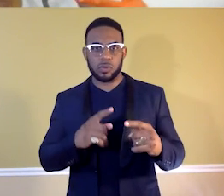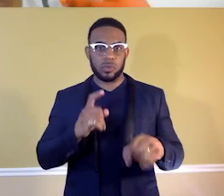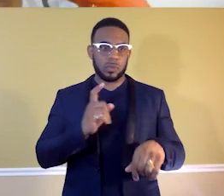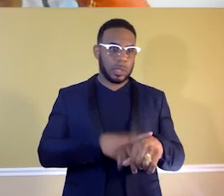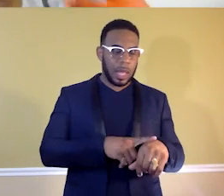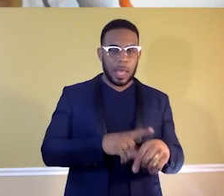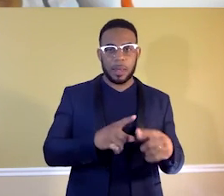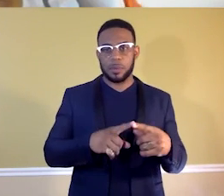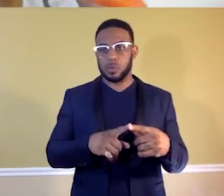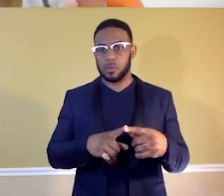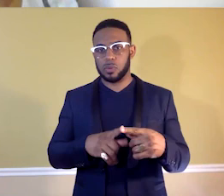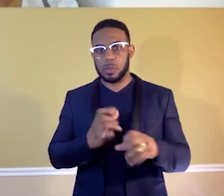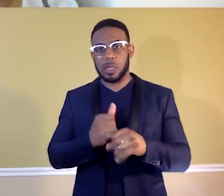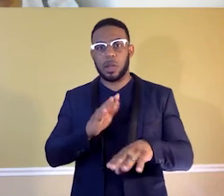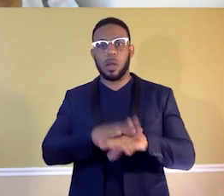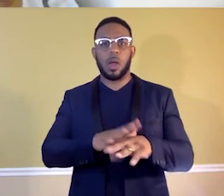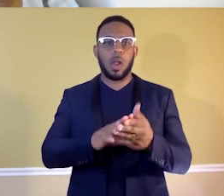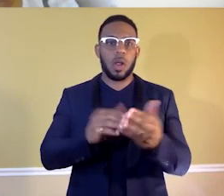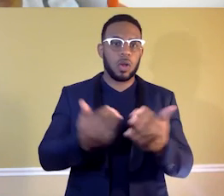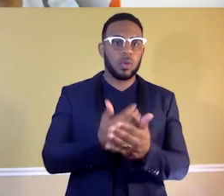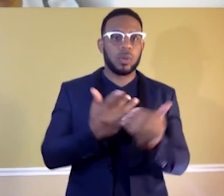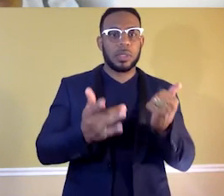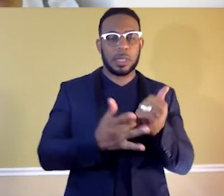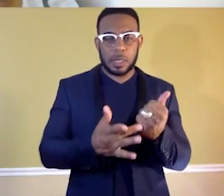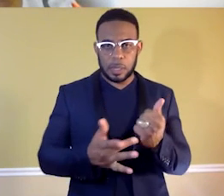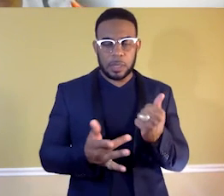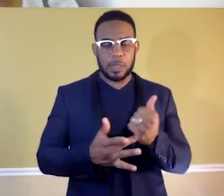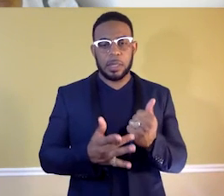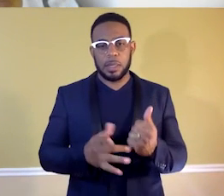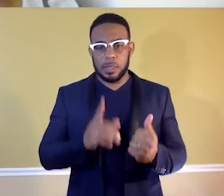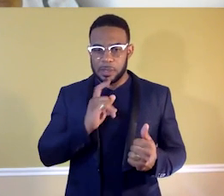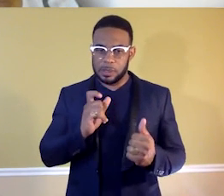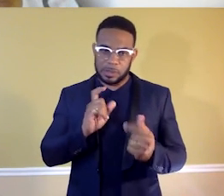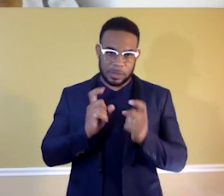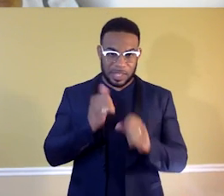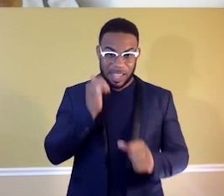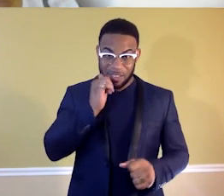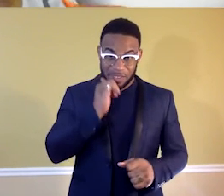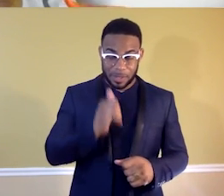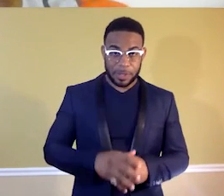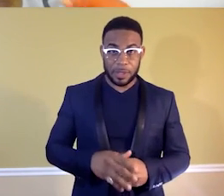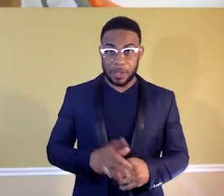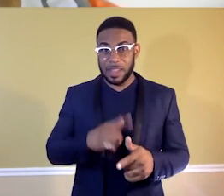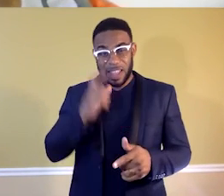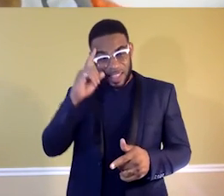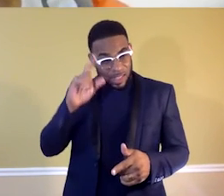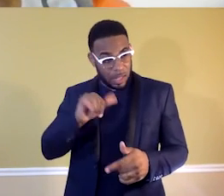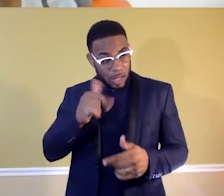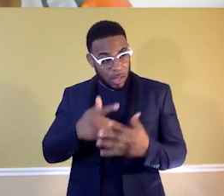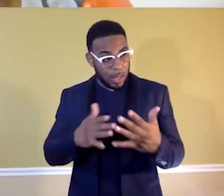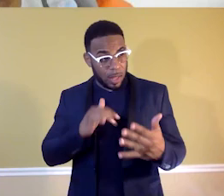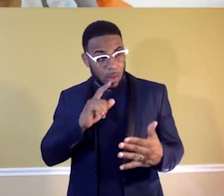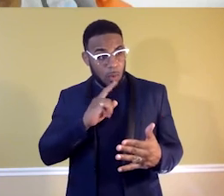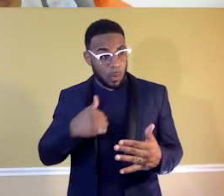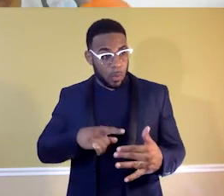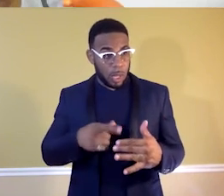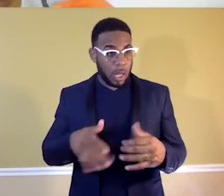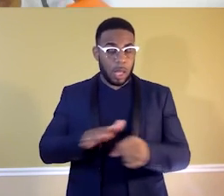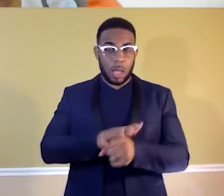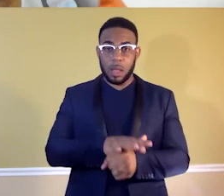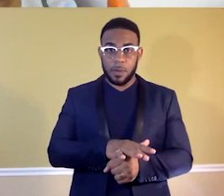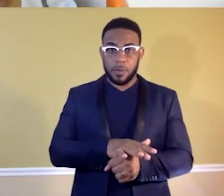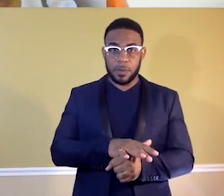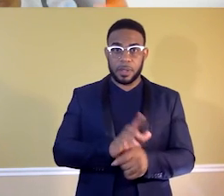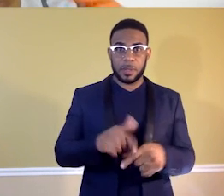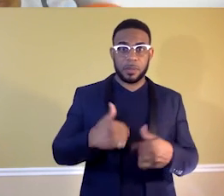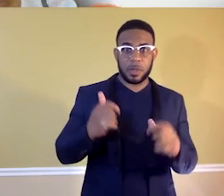time to getting on, learning new technology. Technology's changing every day. And then I think the other thing that we covered, and